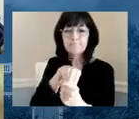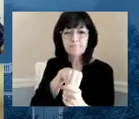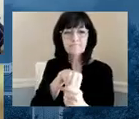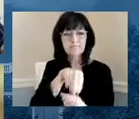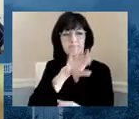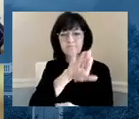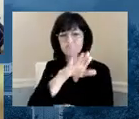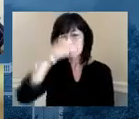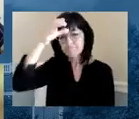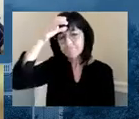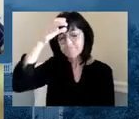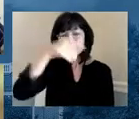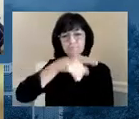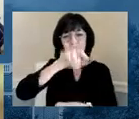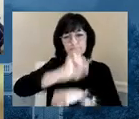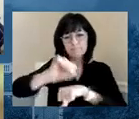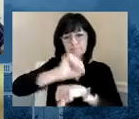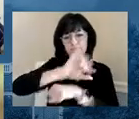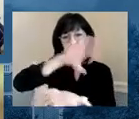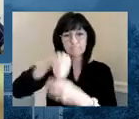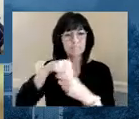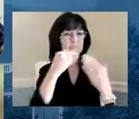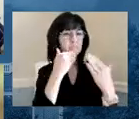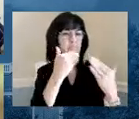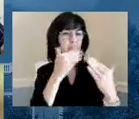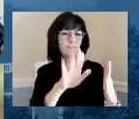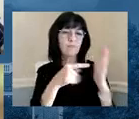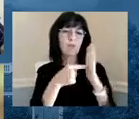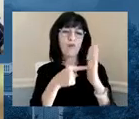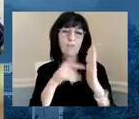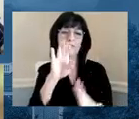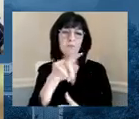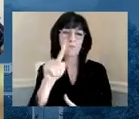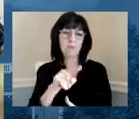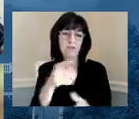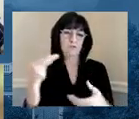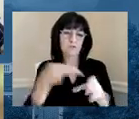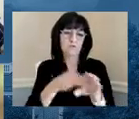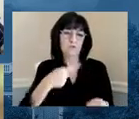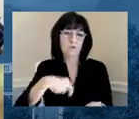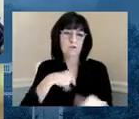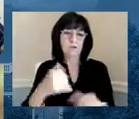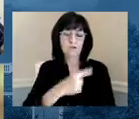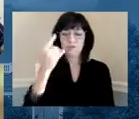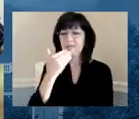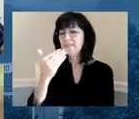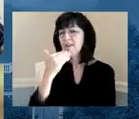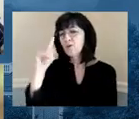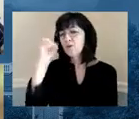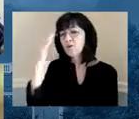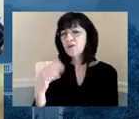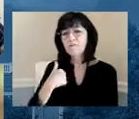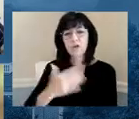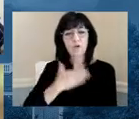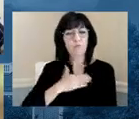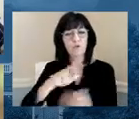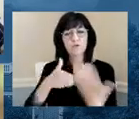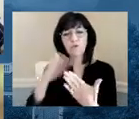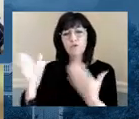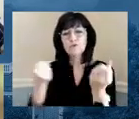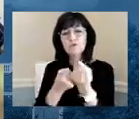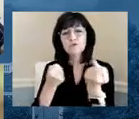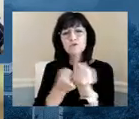on this piece of legislation. Thanks, Representative Bentz, for being with us. Thanks, Governor. I appreciate all your support on this